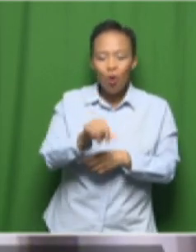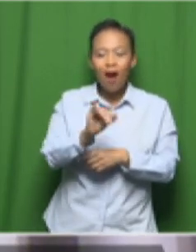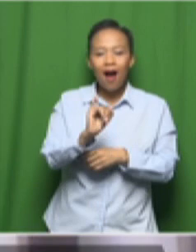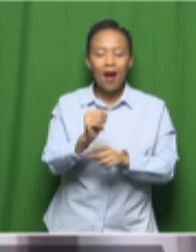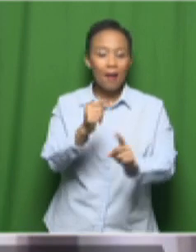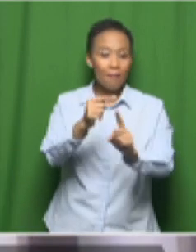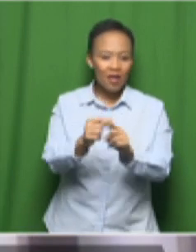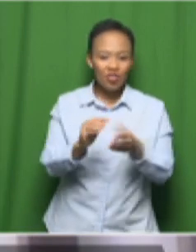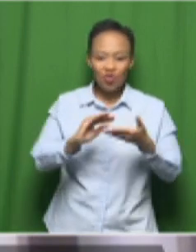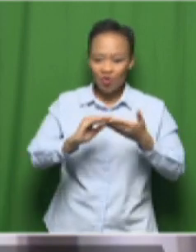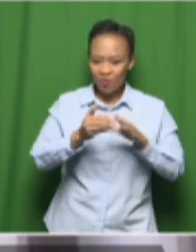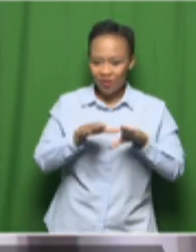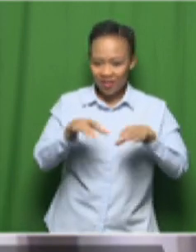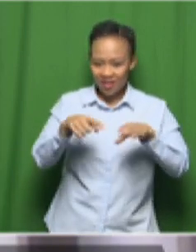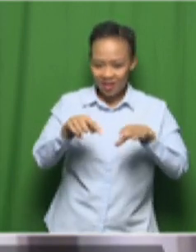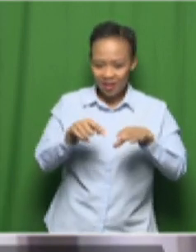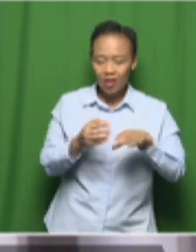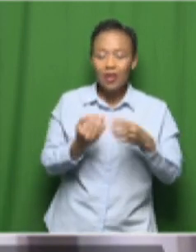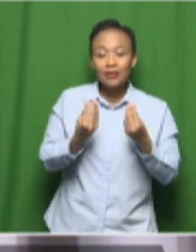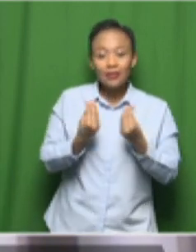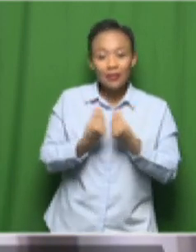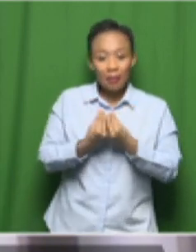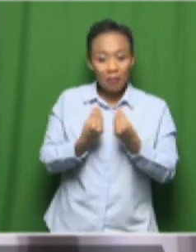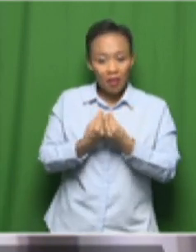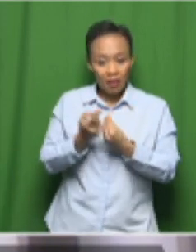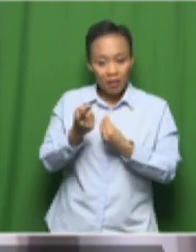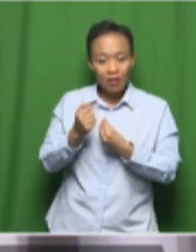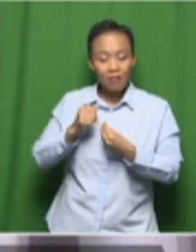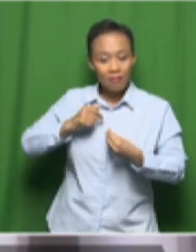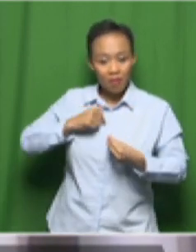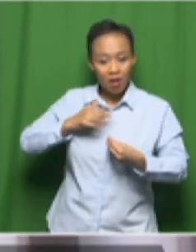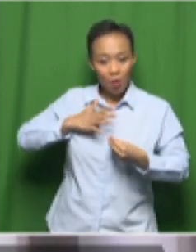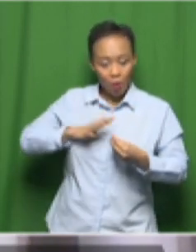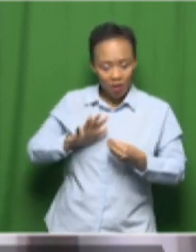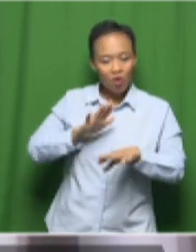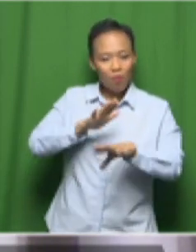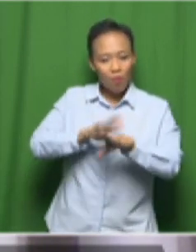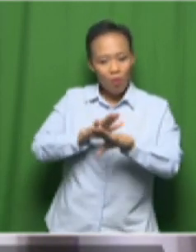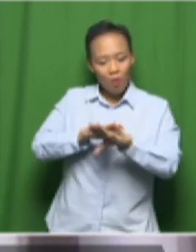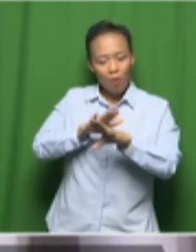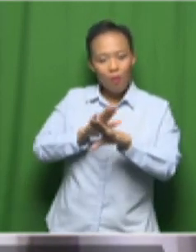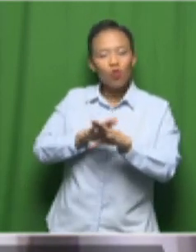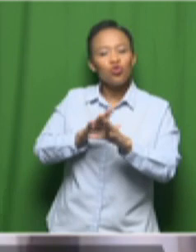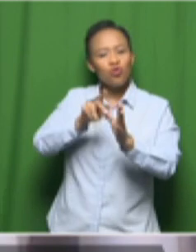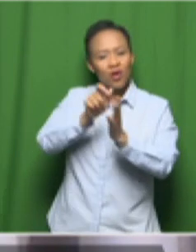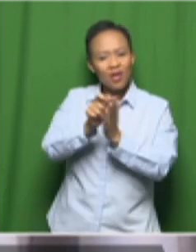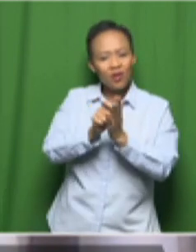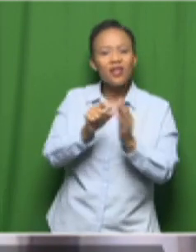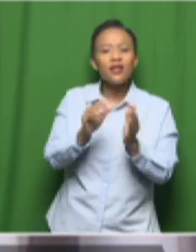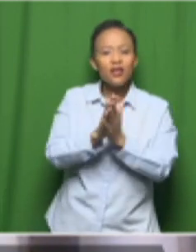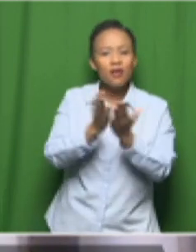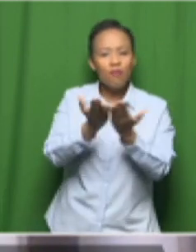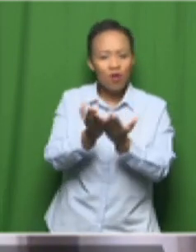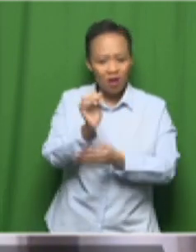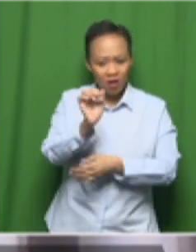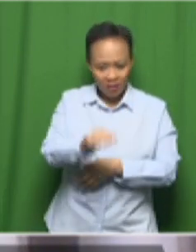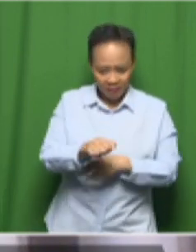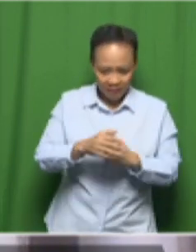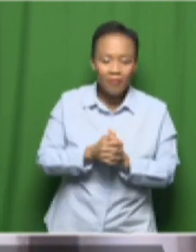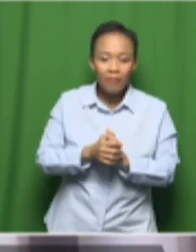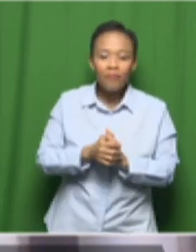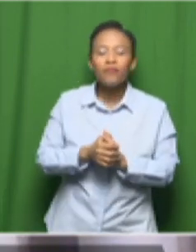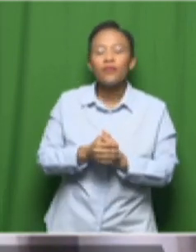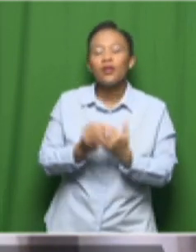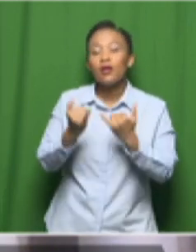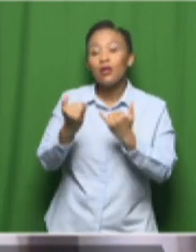layers that I wanted to delve into and did my best to in the book. But most importantly, just humanizing these victims